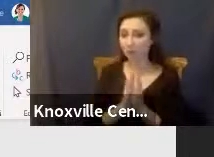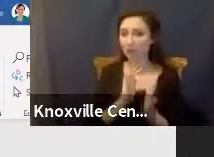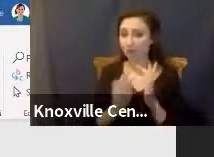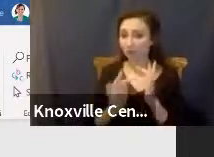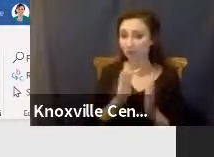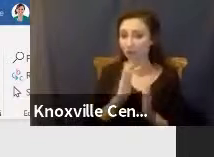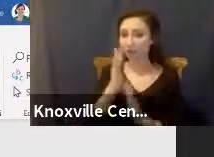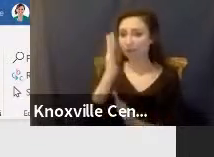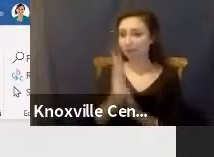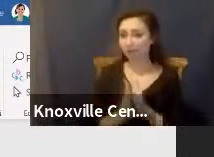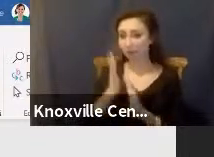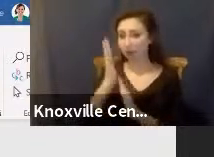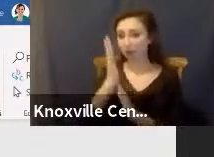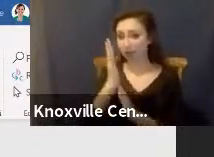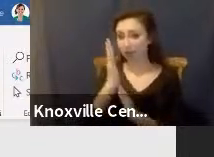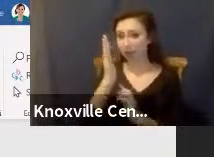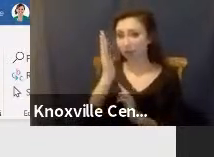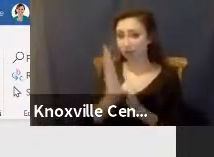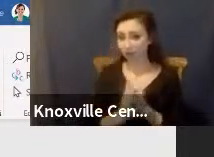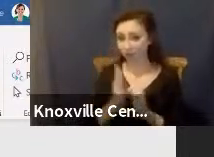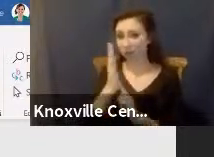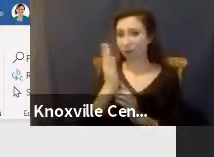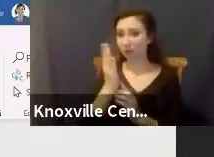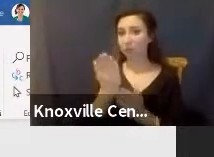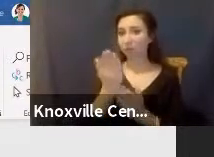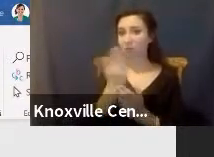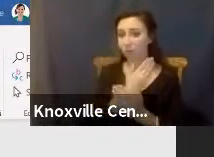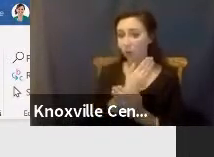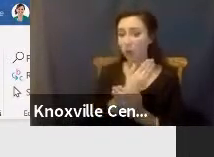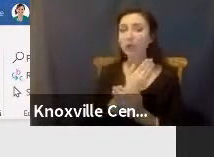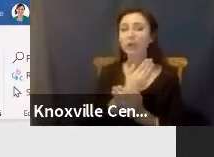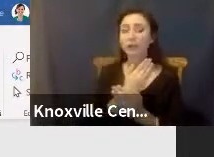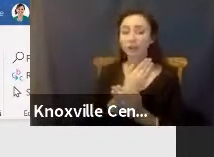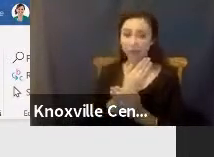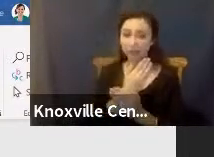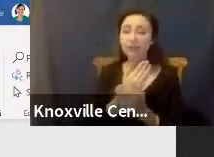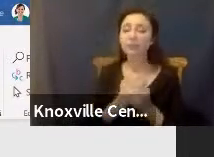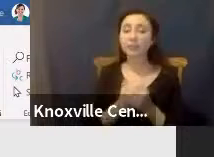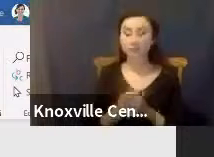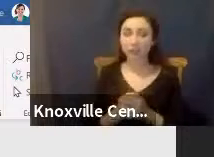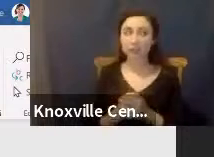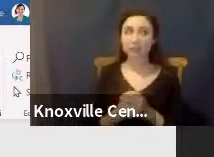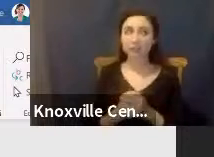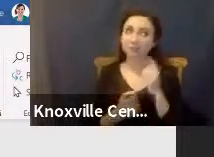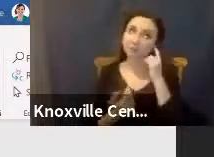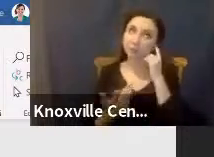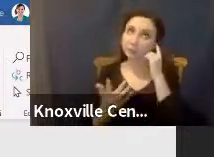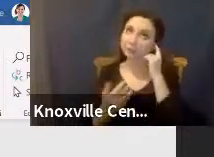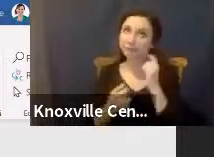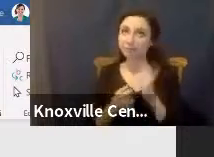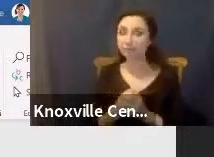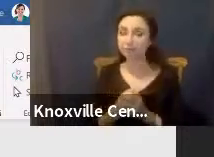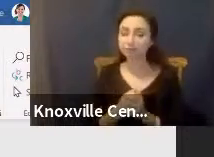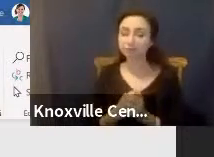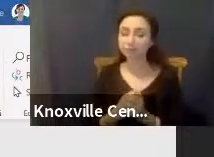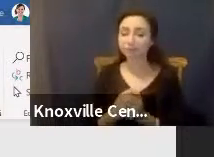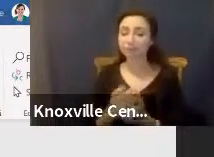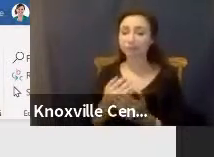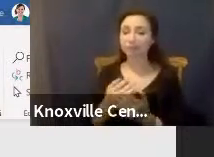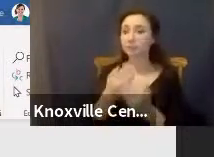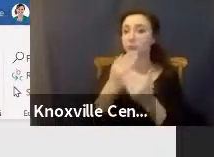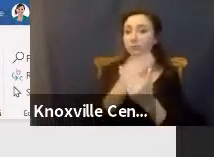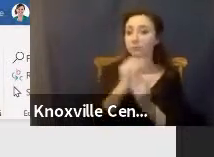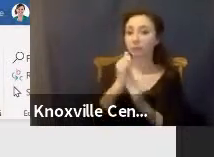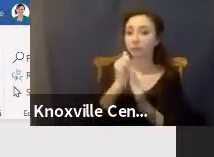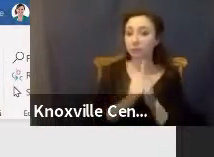5 hours before the agenda. Let's see, before the agenda is The agenda is to be published.